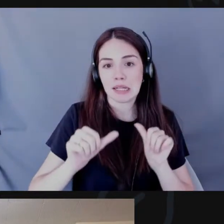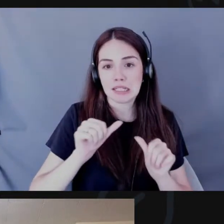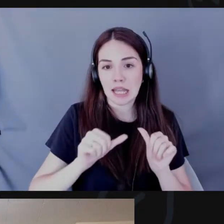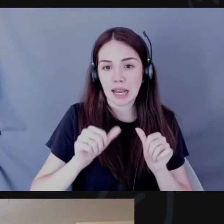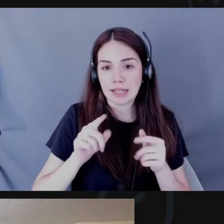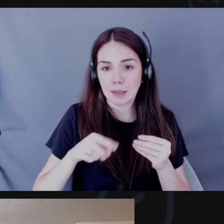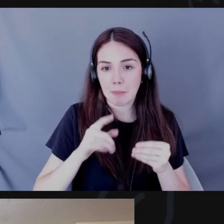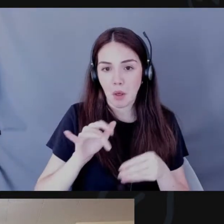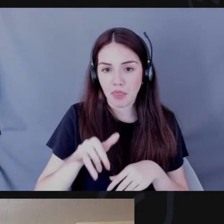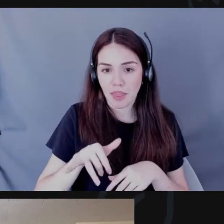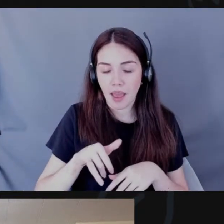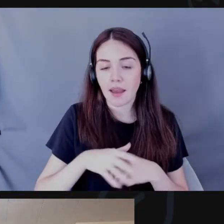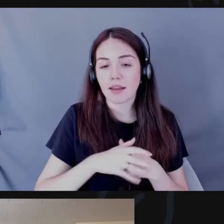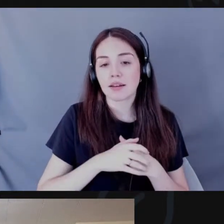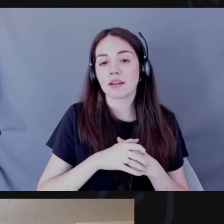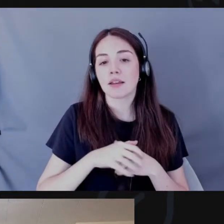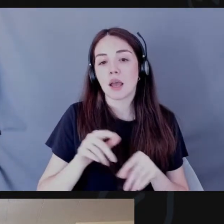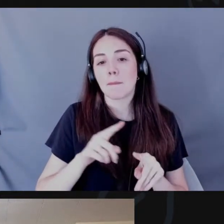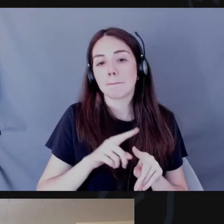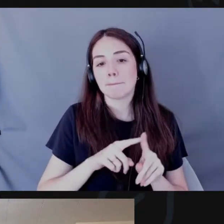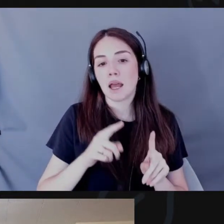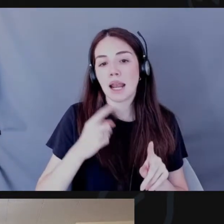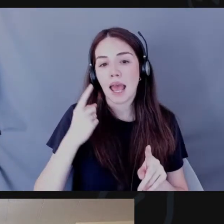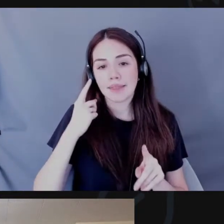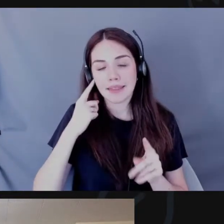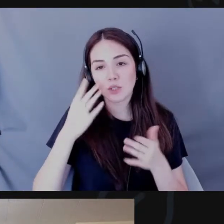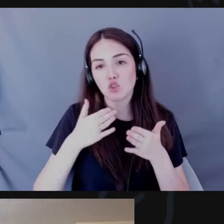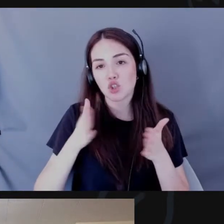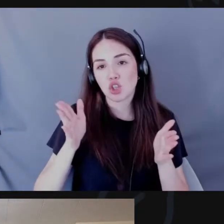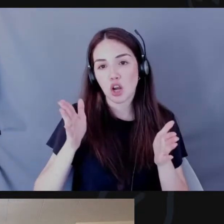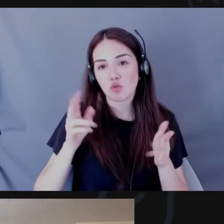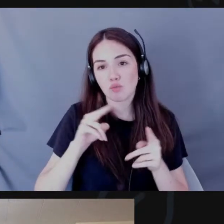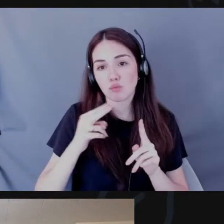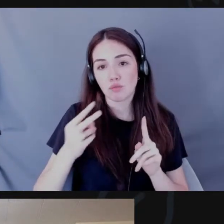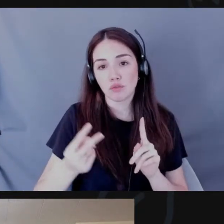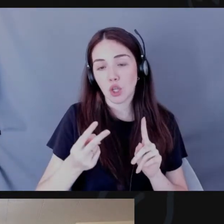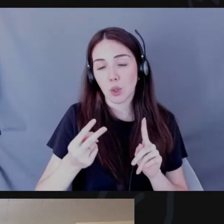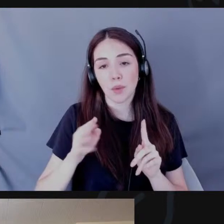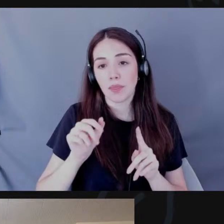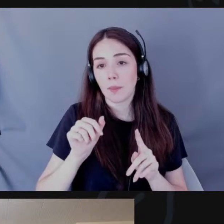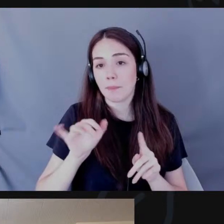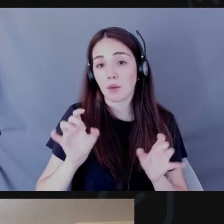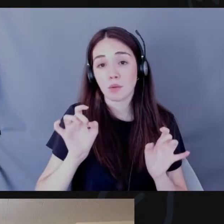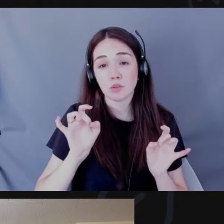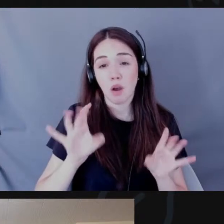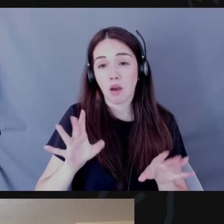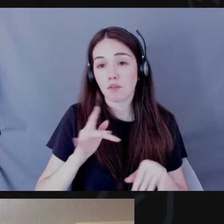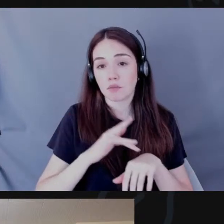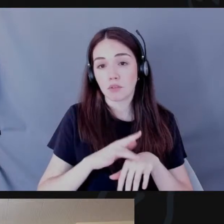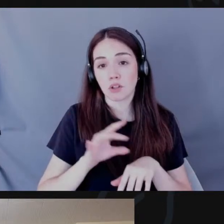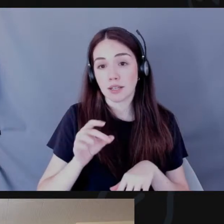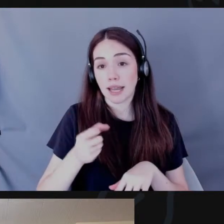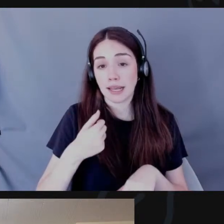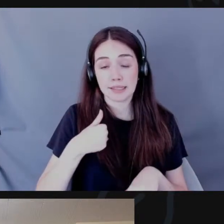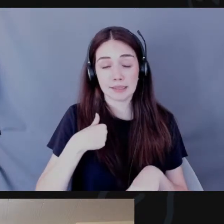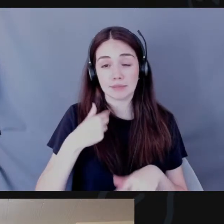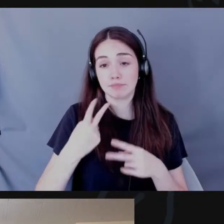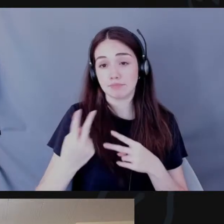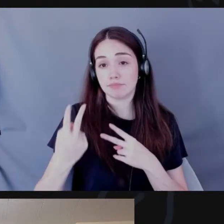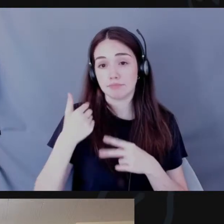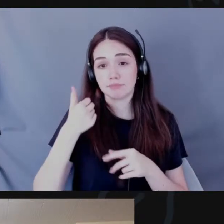But I think there was a general view that the bay was horrible in the early 80s. I mean, I remember that. And you have